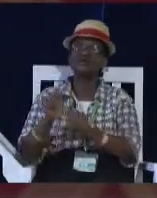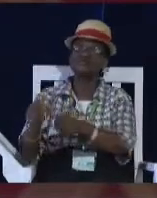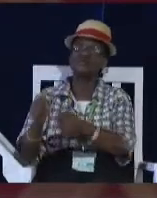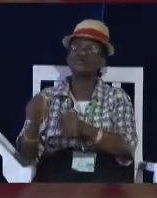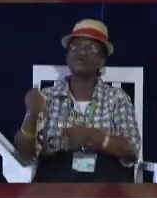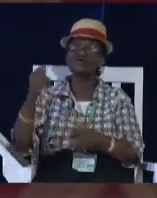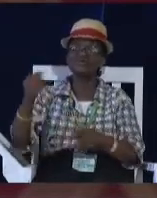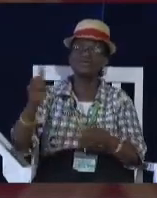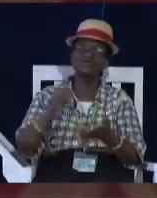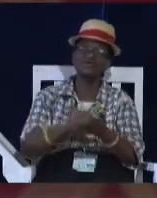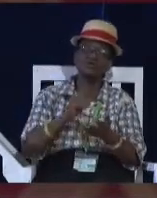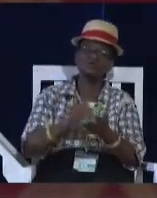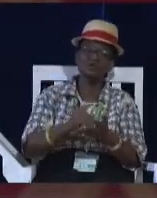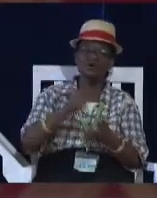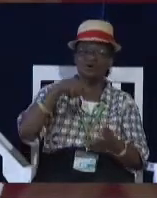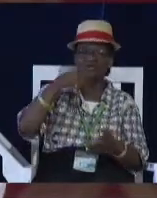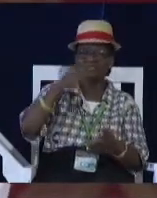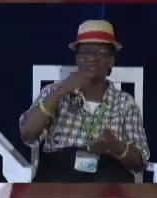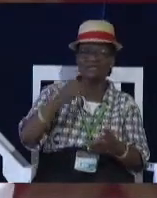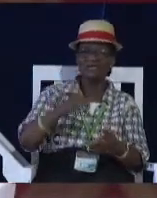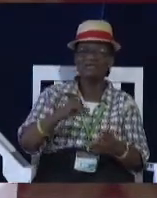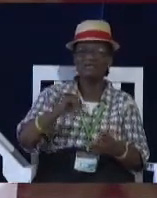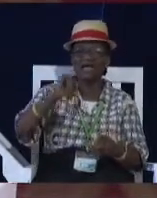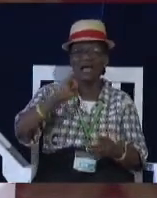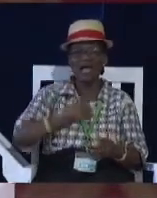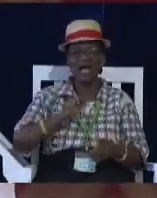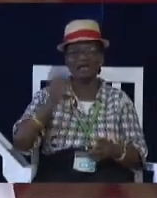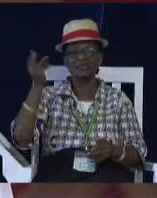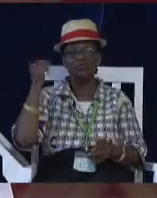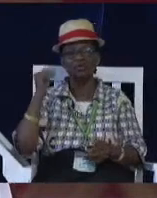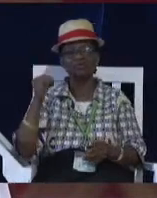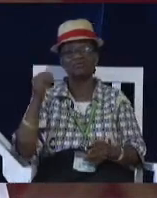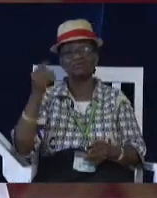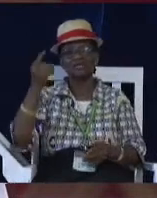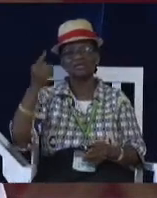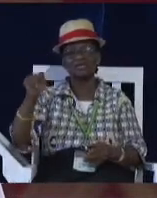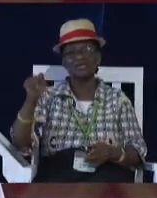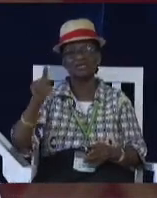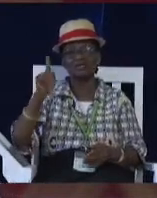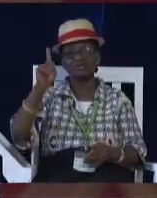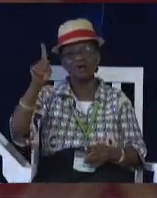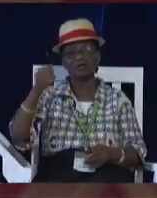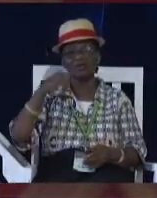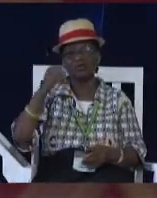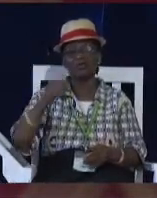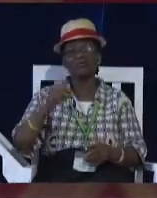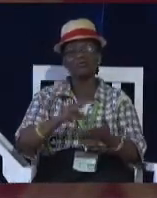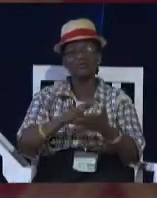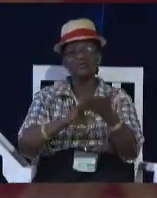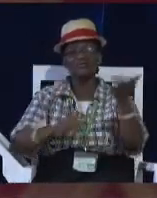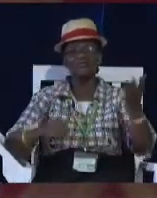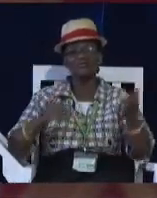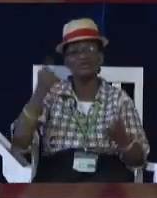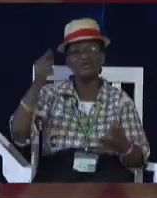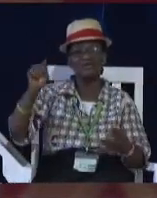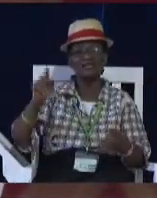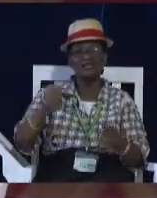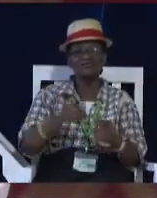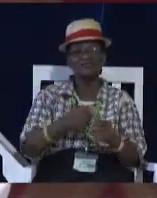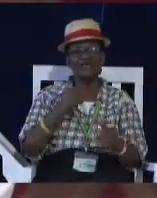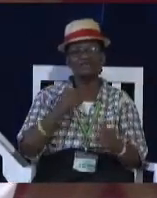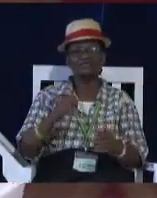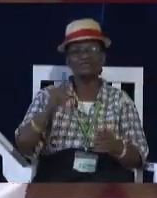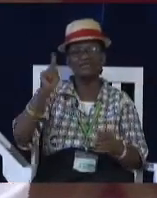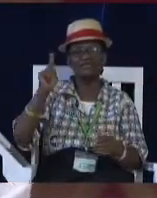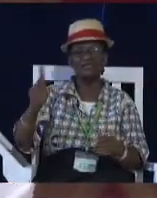said, I was the one who removed the first kidney. On the day we